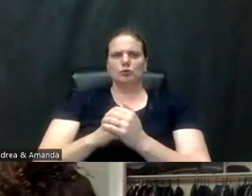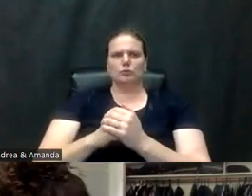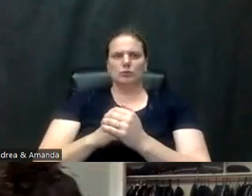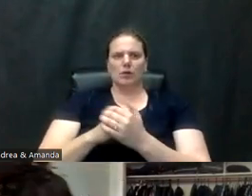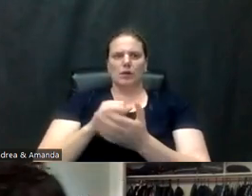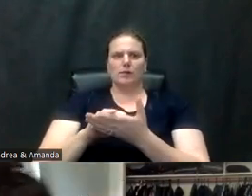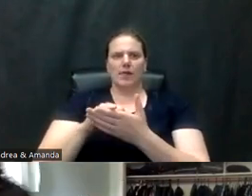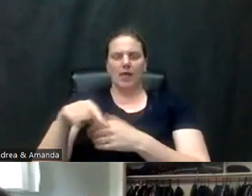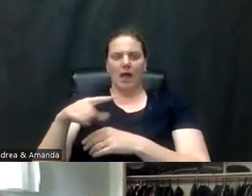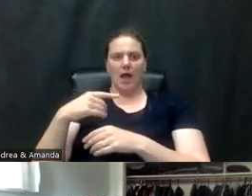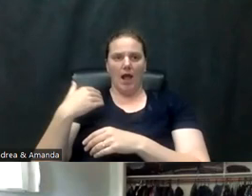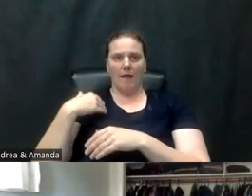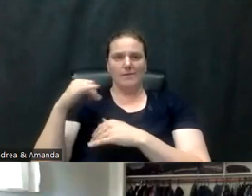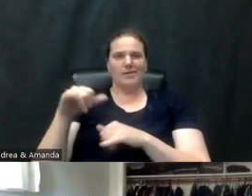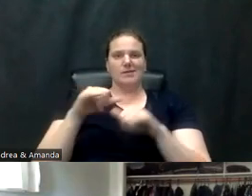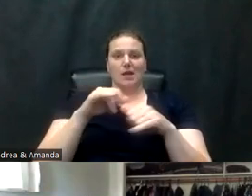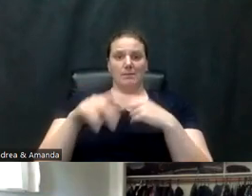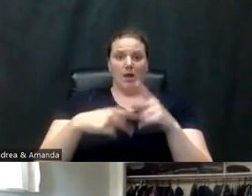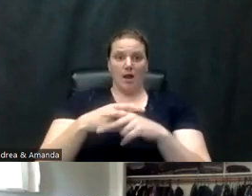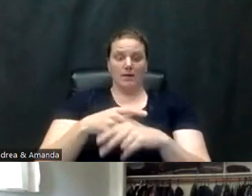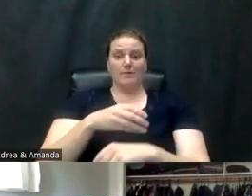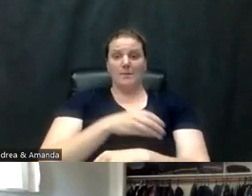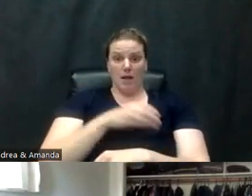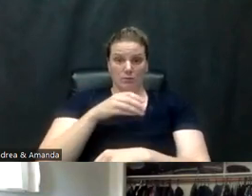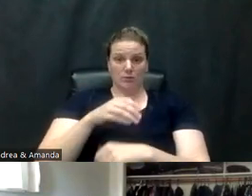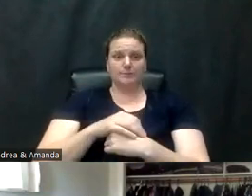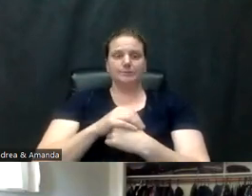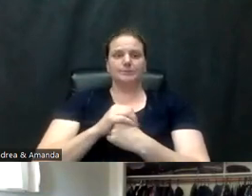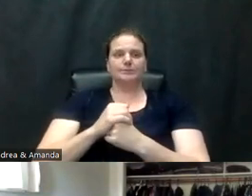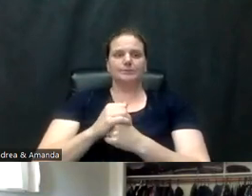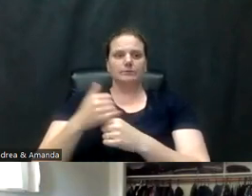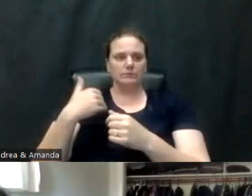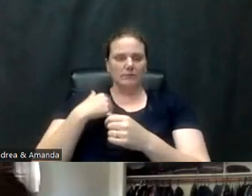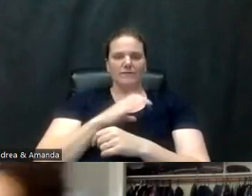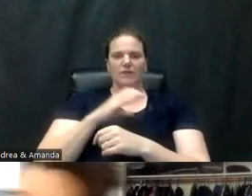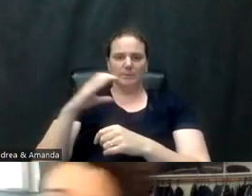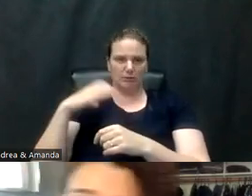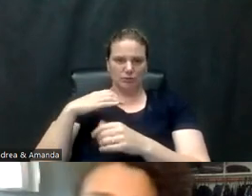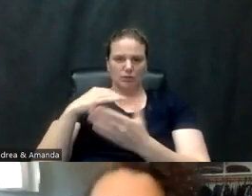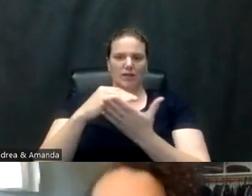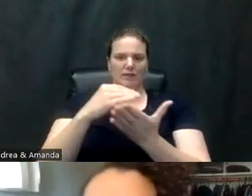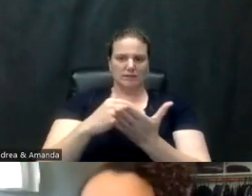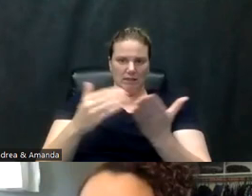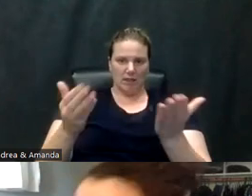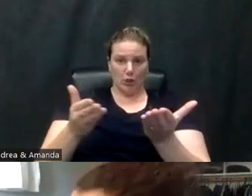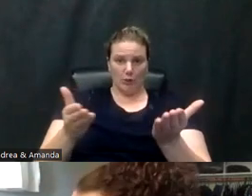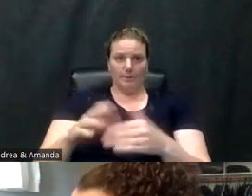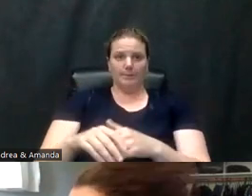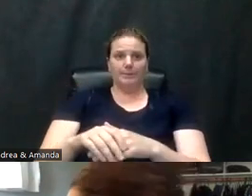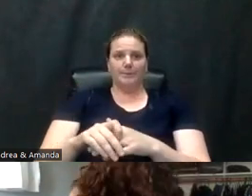that they have the same types of powers. They have their commissioners listed here.